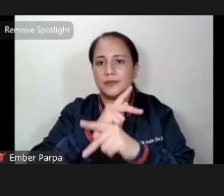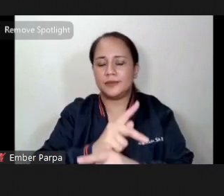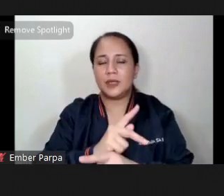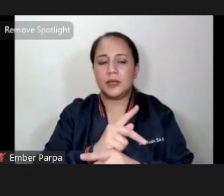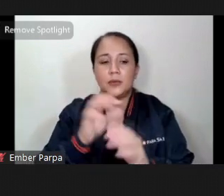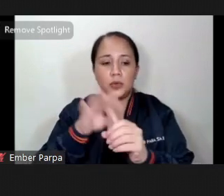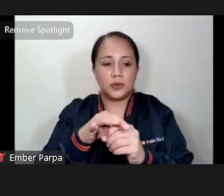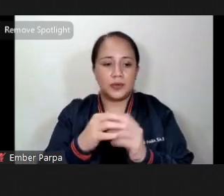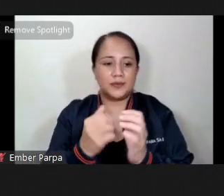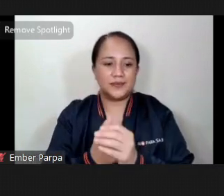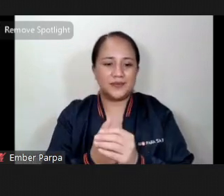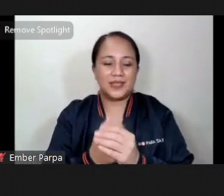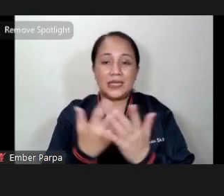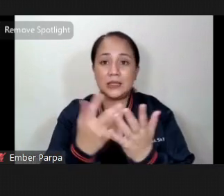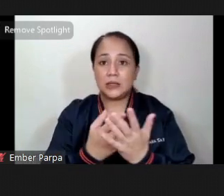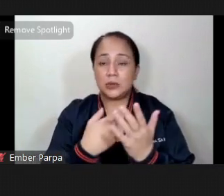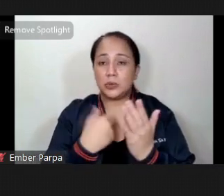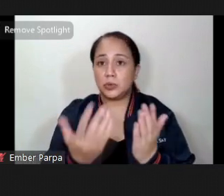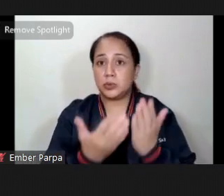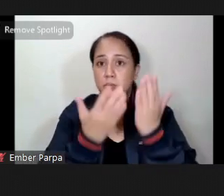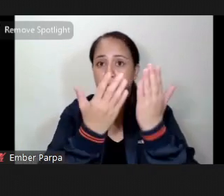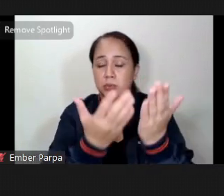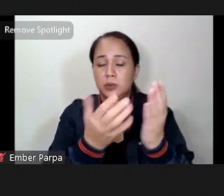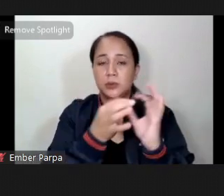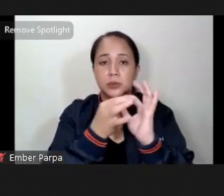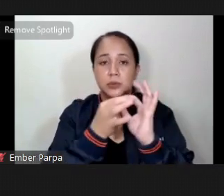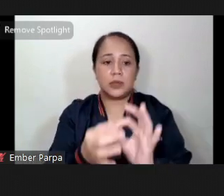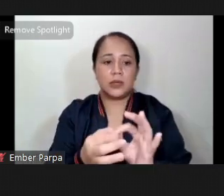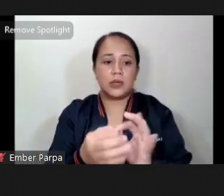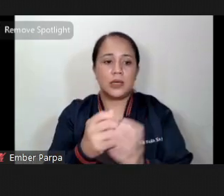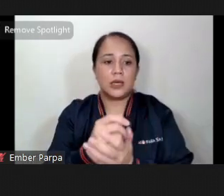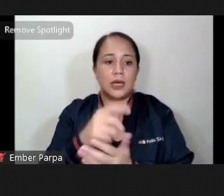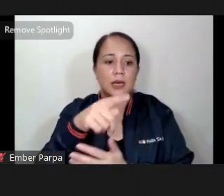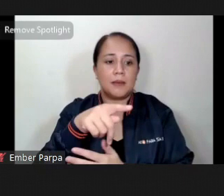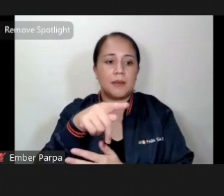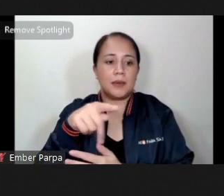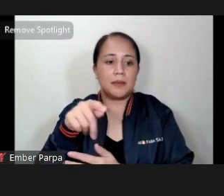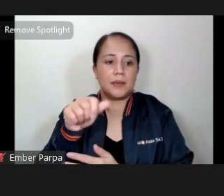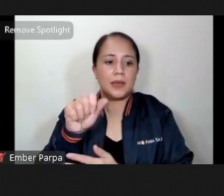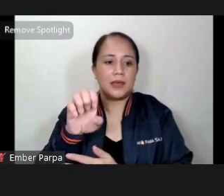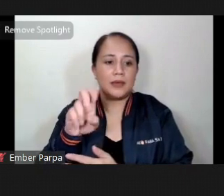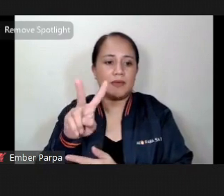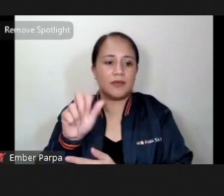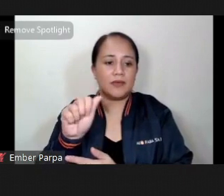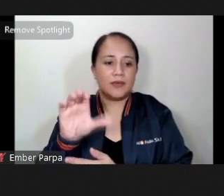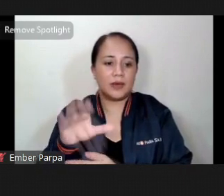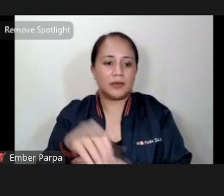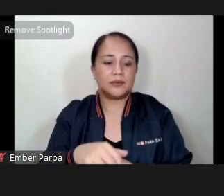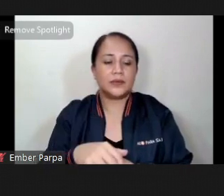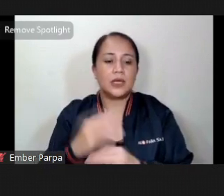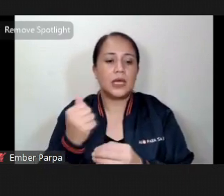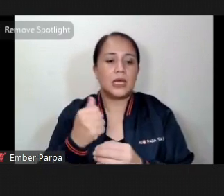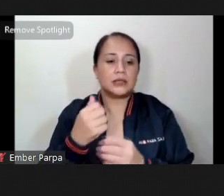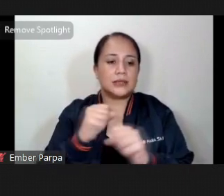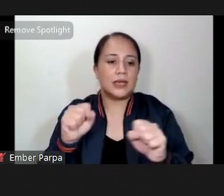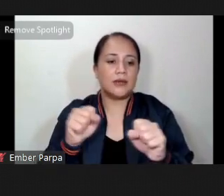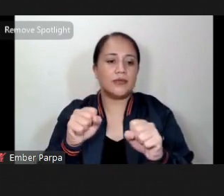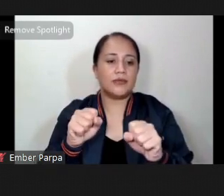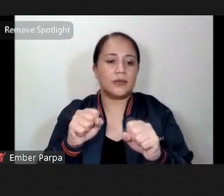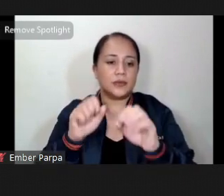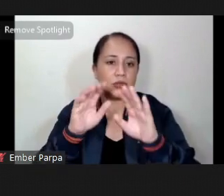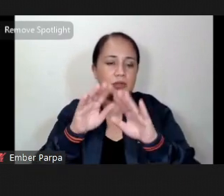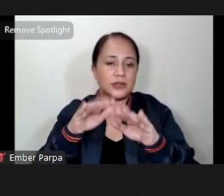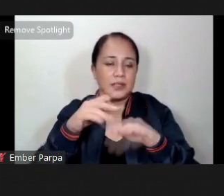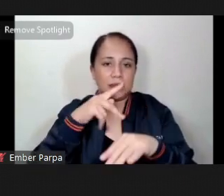programming. So this is recommended no, aligned to PPA, EVA, key result areas, and of course, the Safe for Kids page